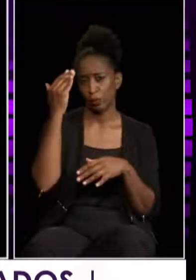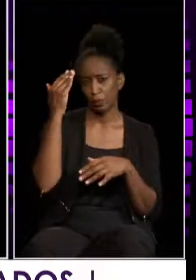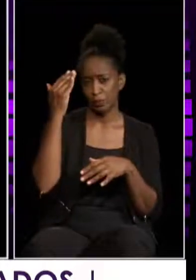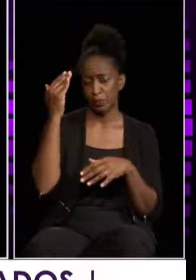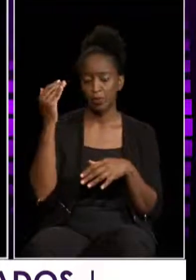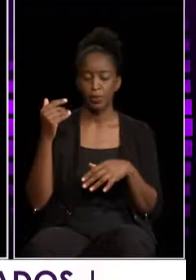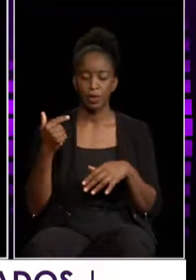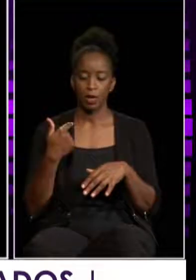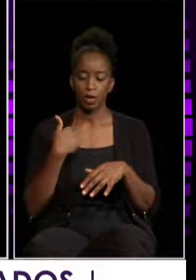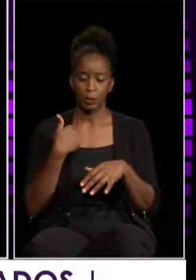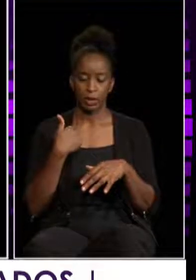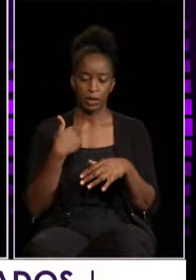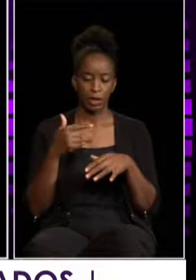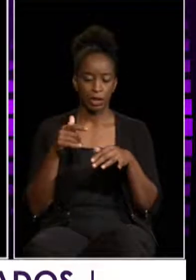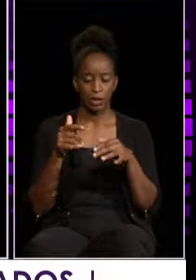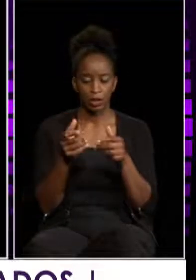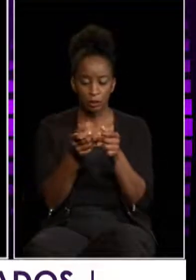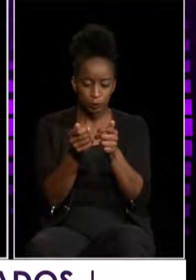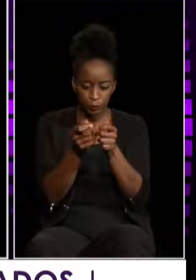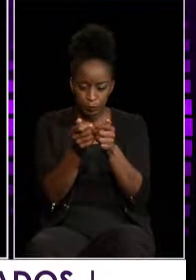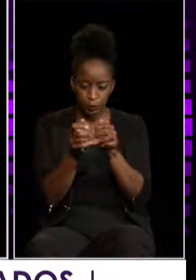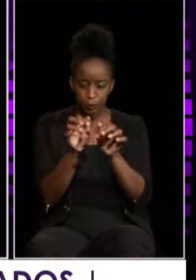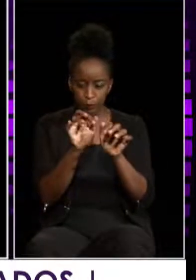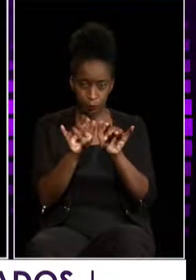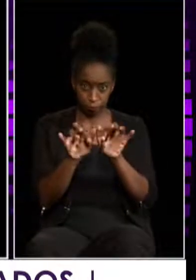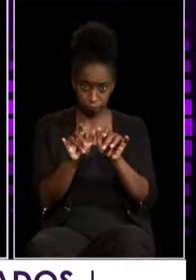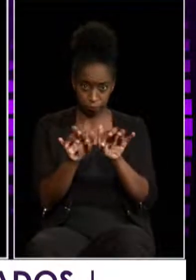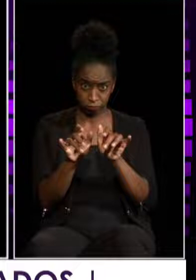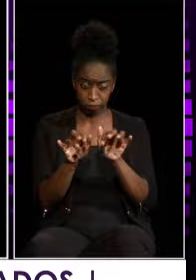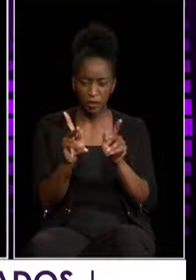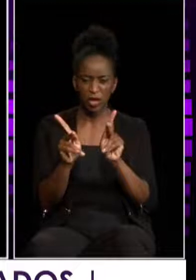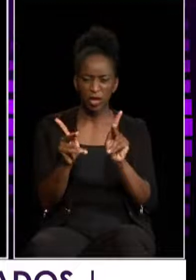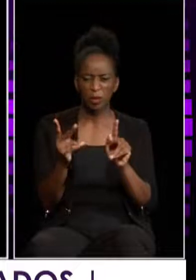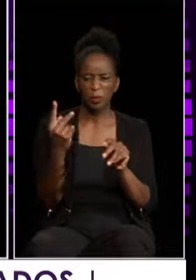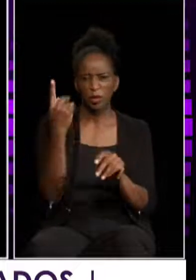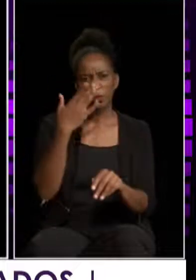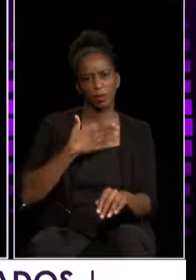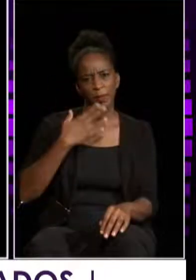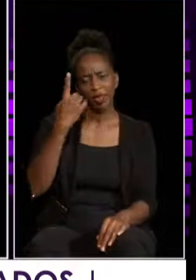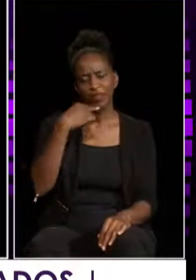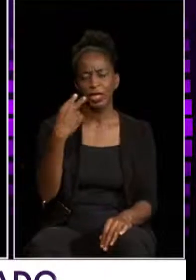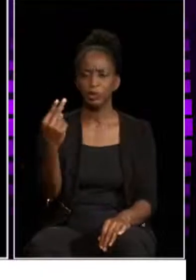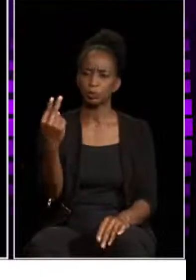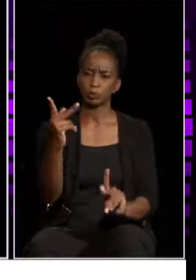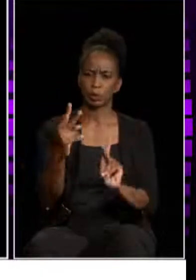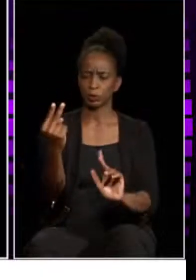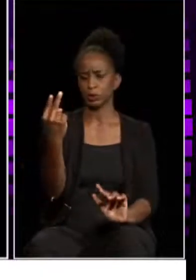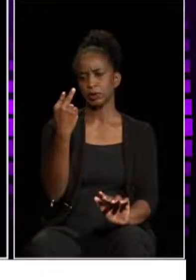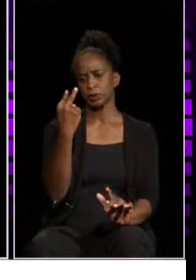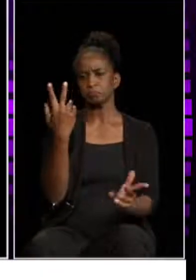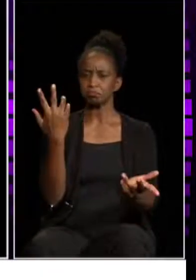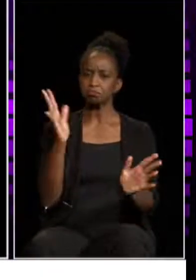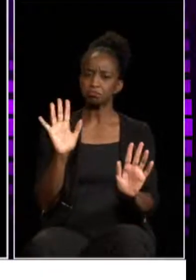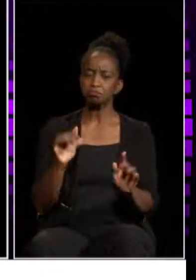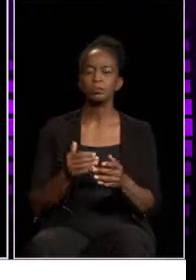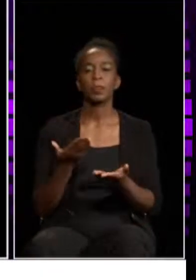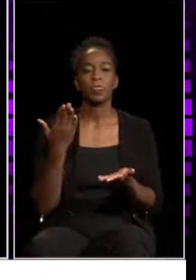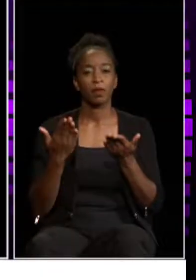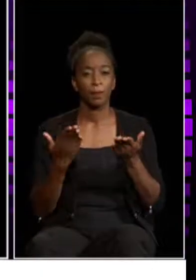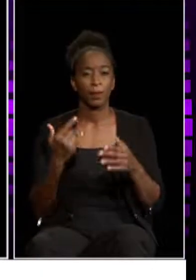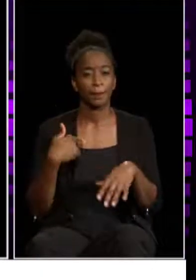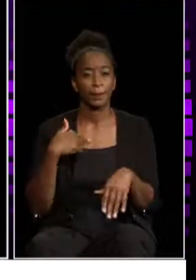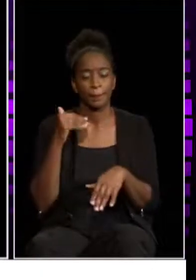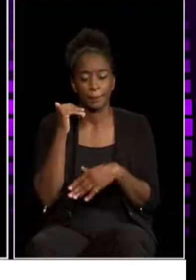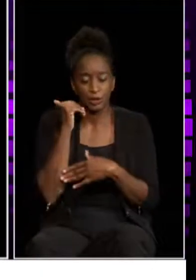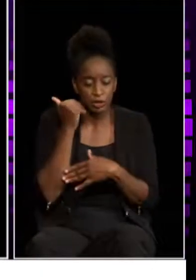your voice. If you're that type of person, you're very introverted, you're very shy, and it's difficult for you to talk